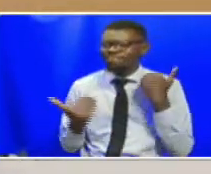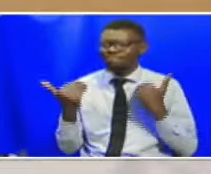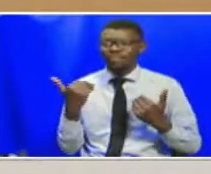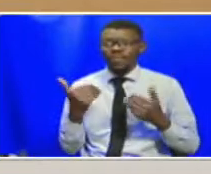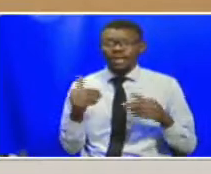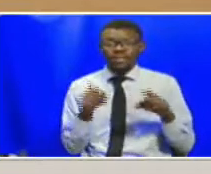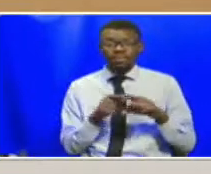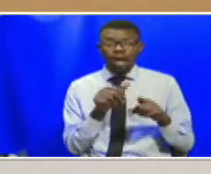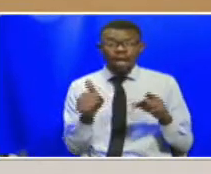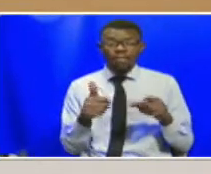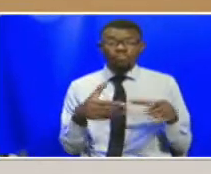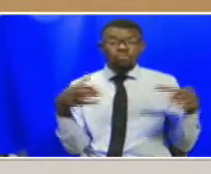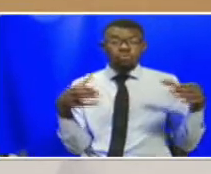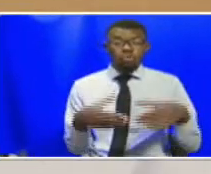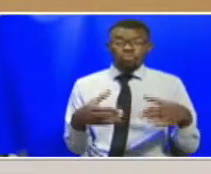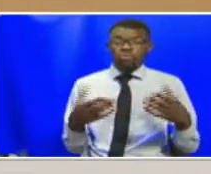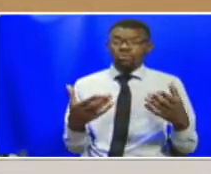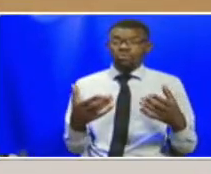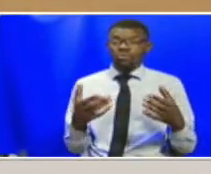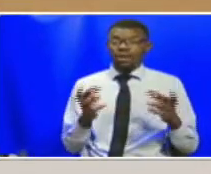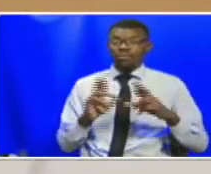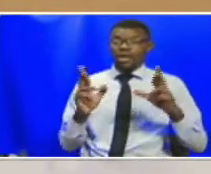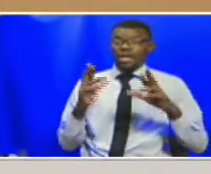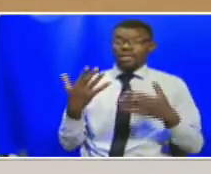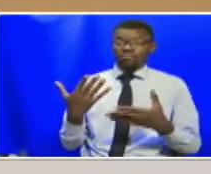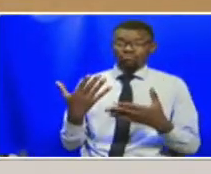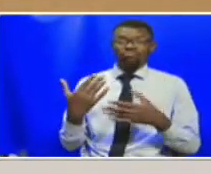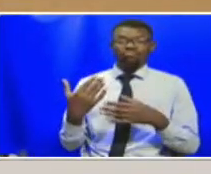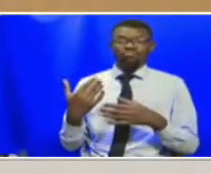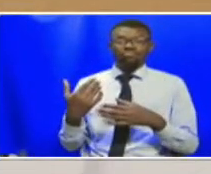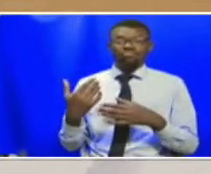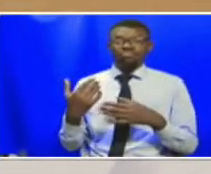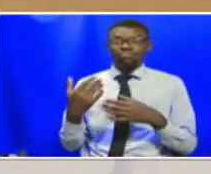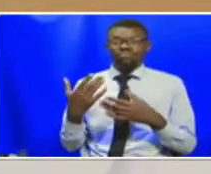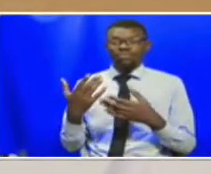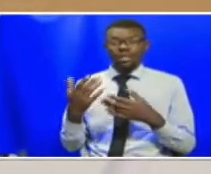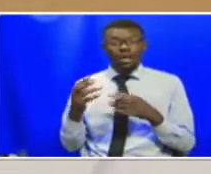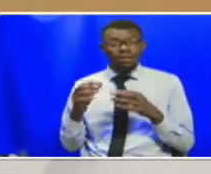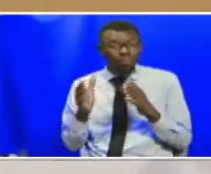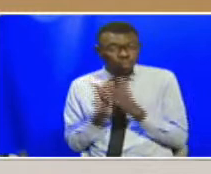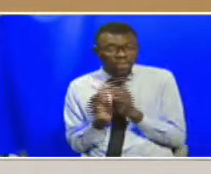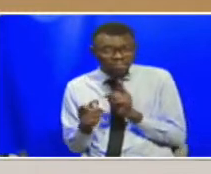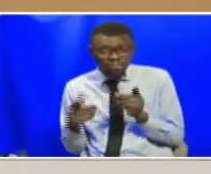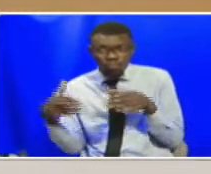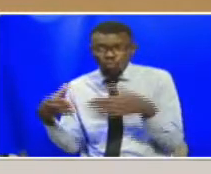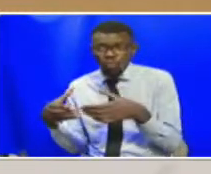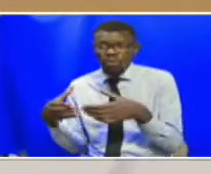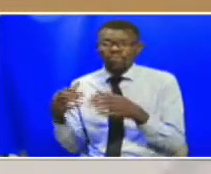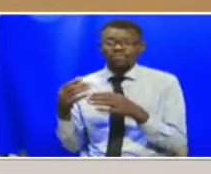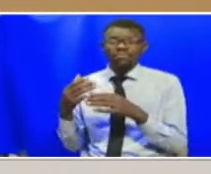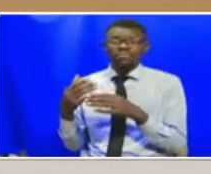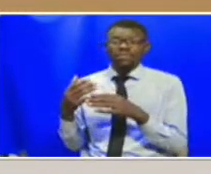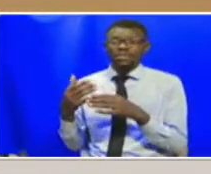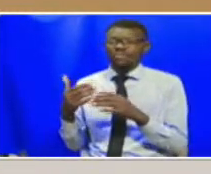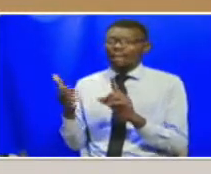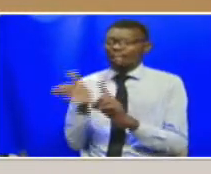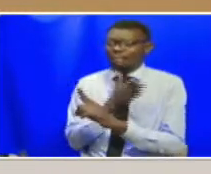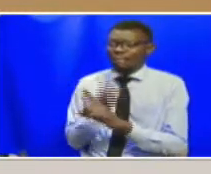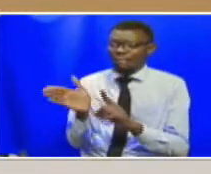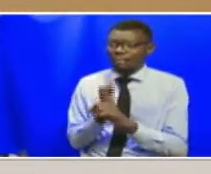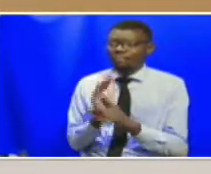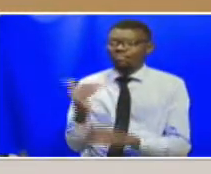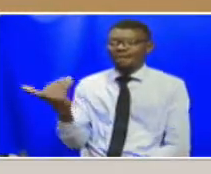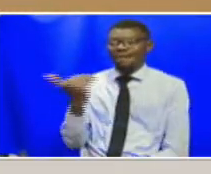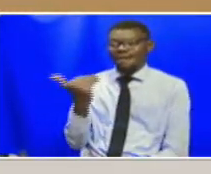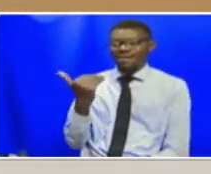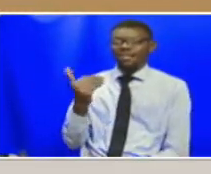He's even come with other warriors. Other warriors like him were coming to persuade me, ask me if he can join